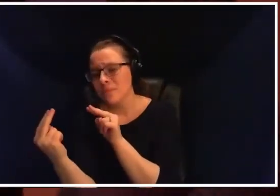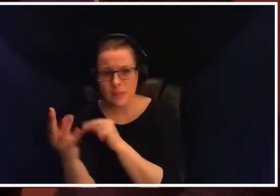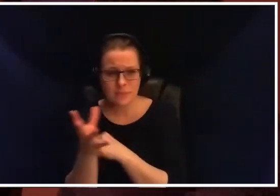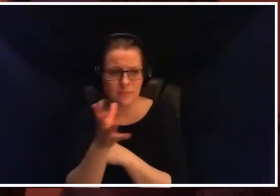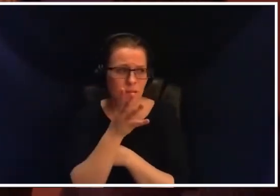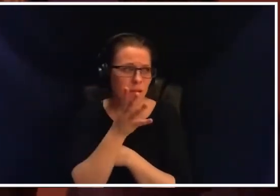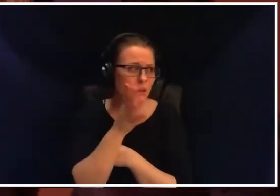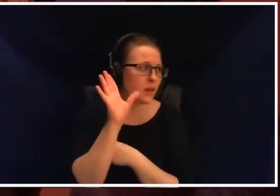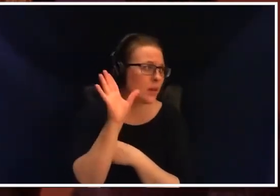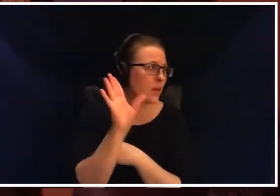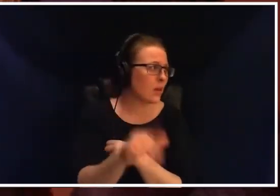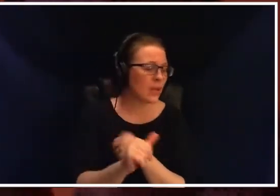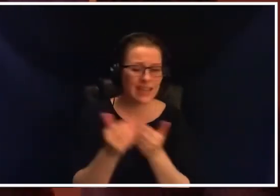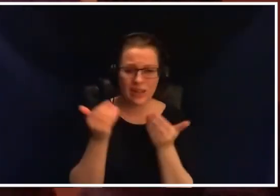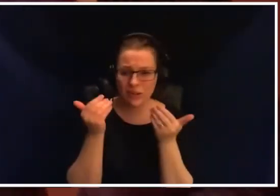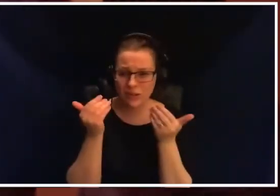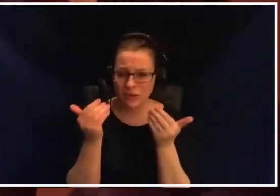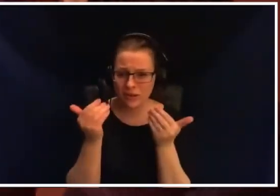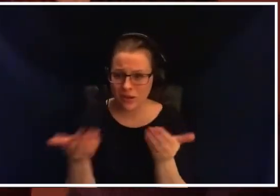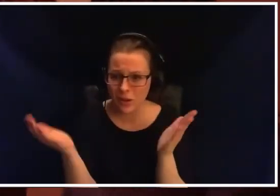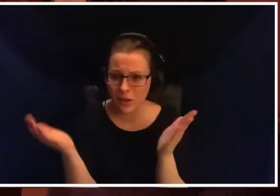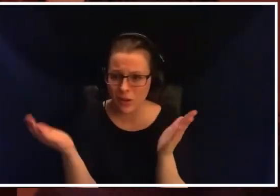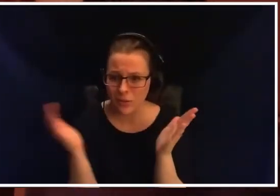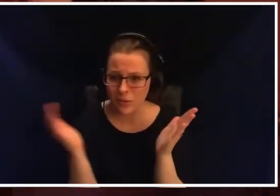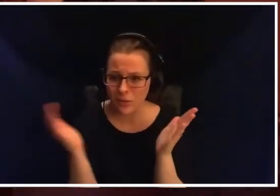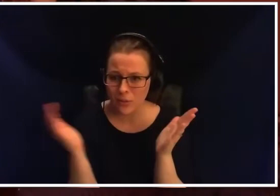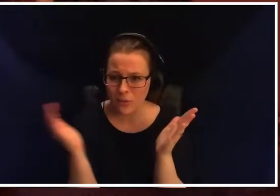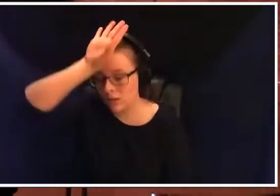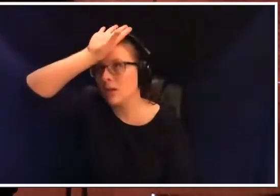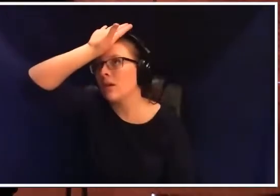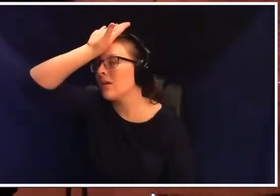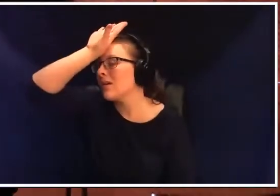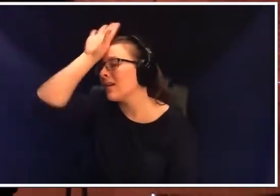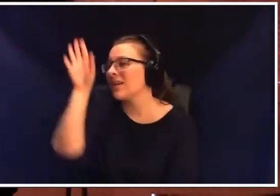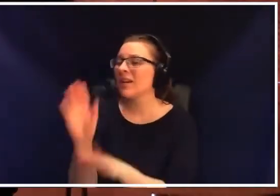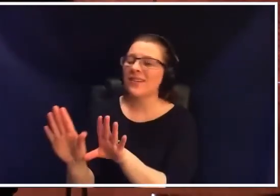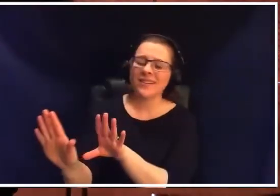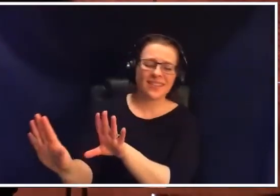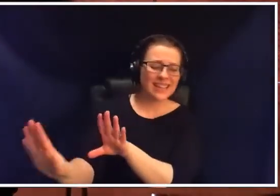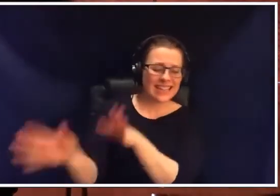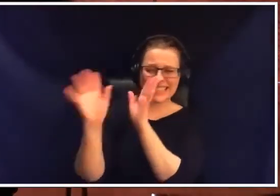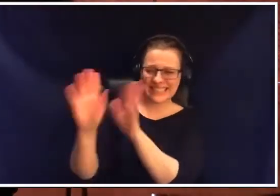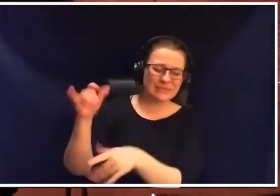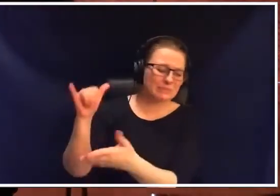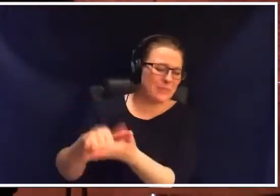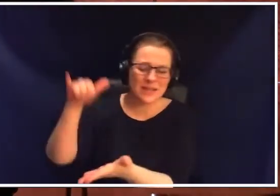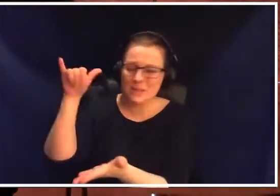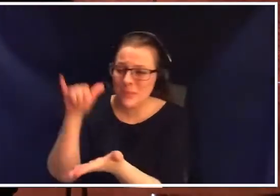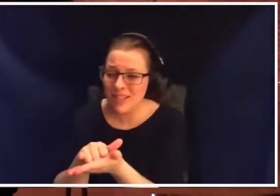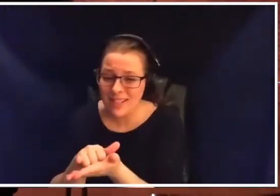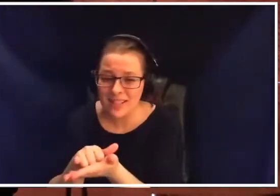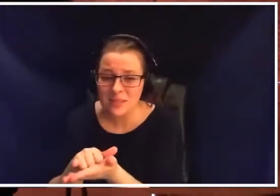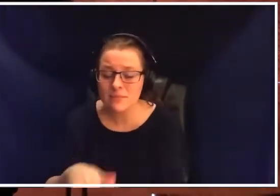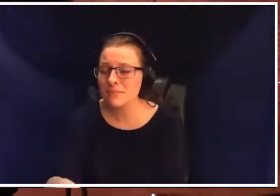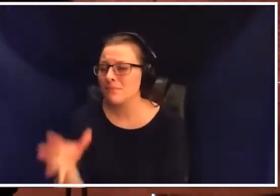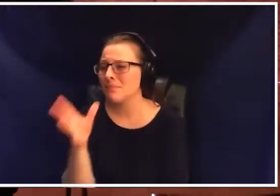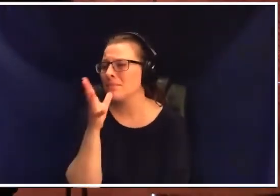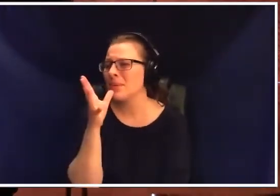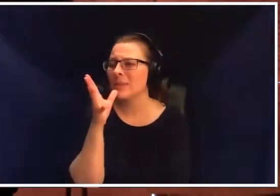Mia, here I go again. My, my, how can I resist ya? Mamma